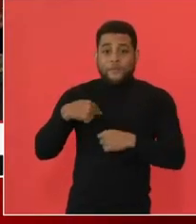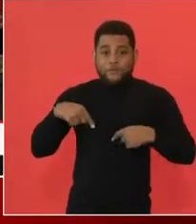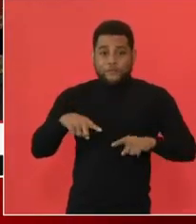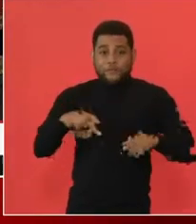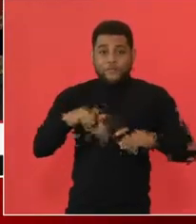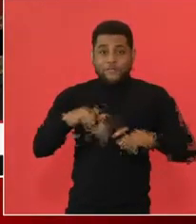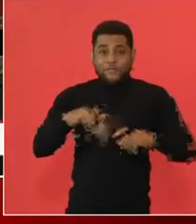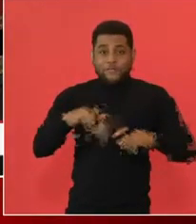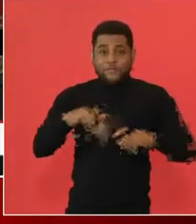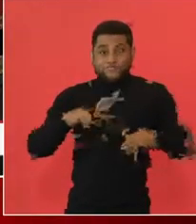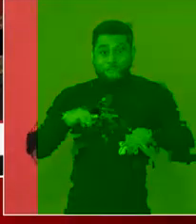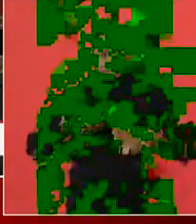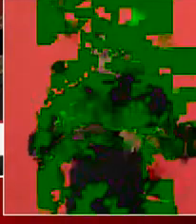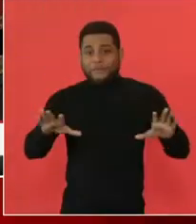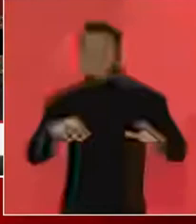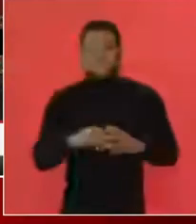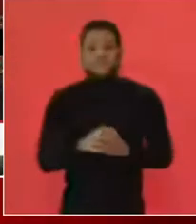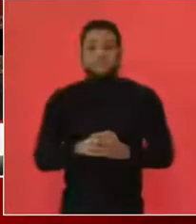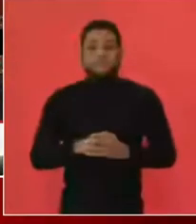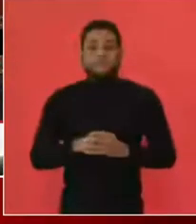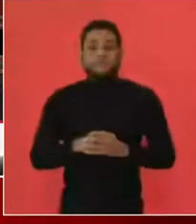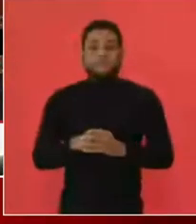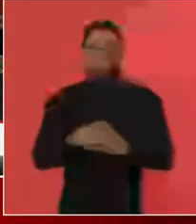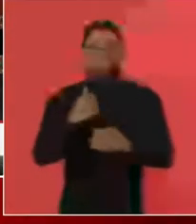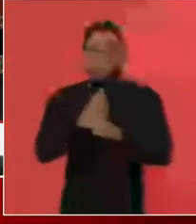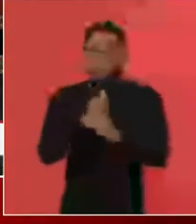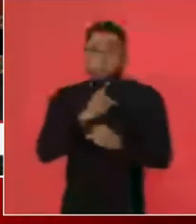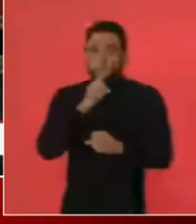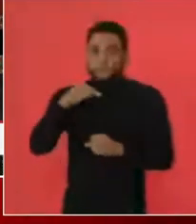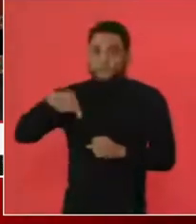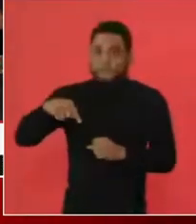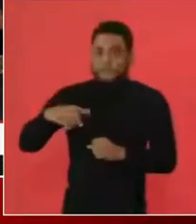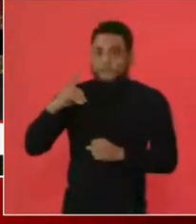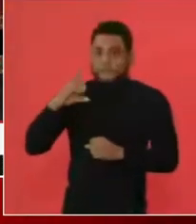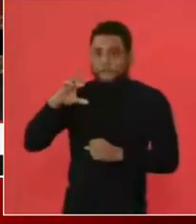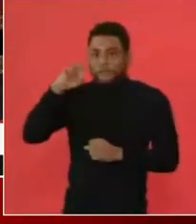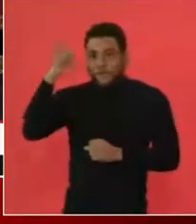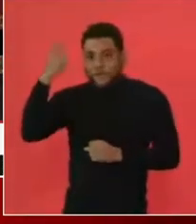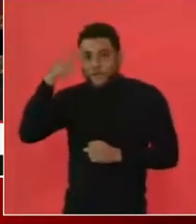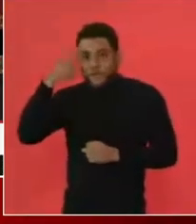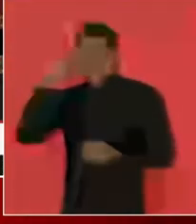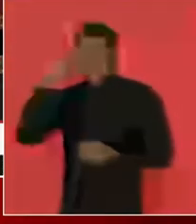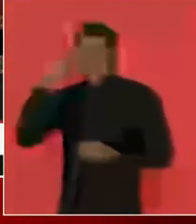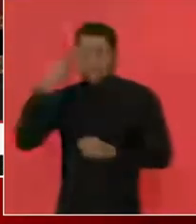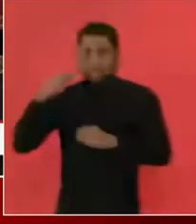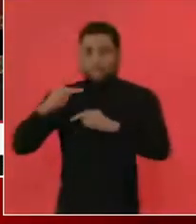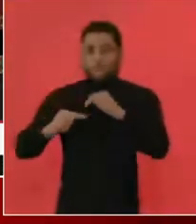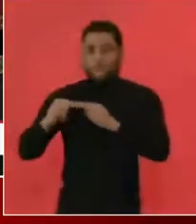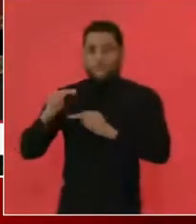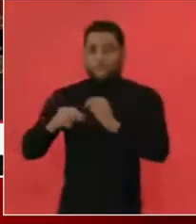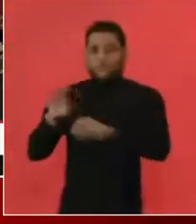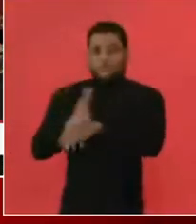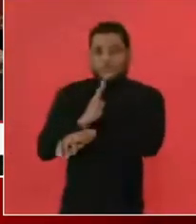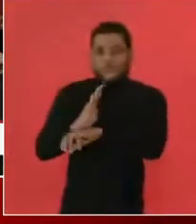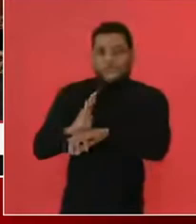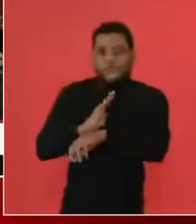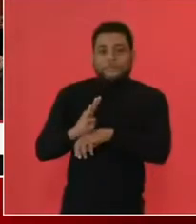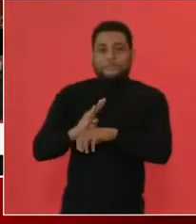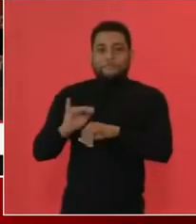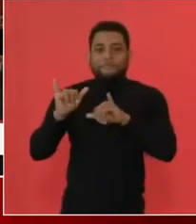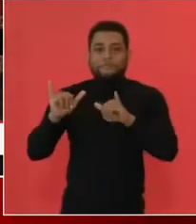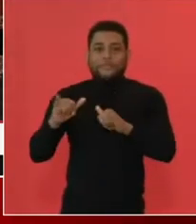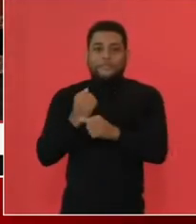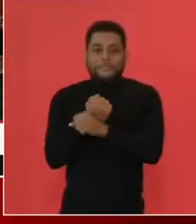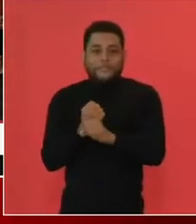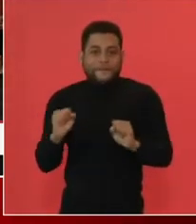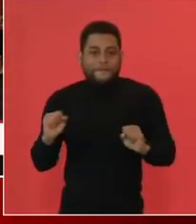to do, including making sure our D.C. government facilities are safe for our employees and our